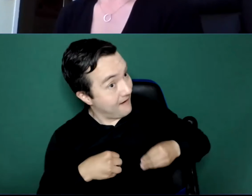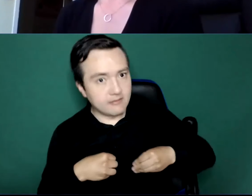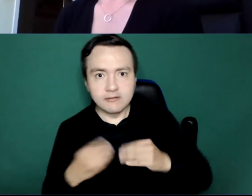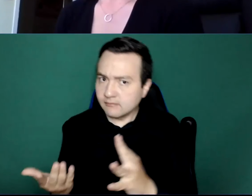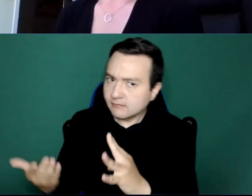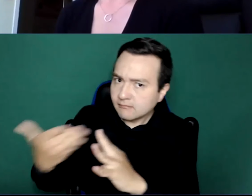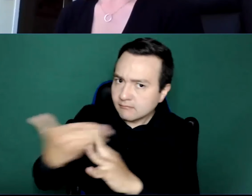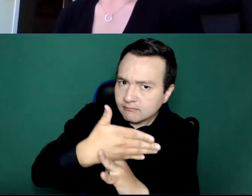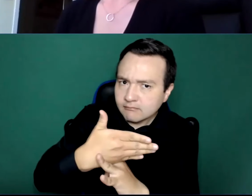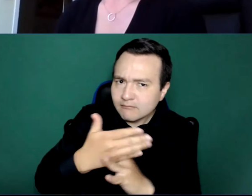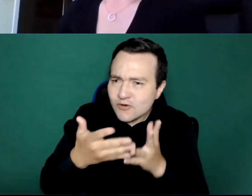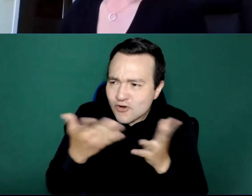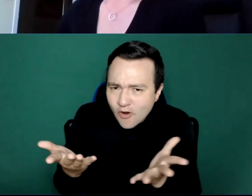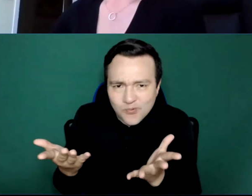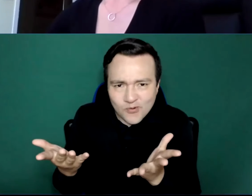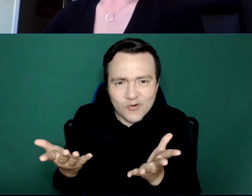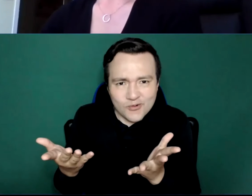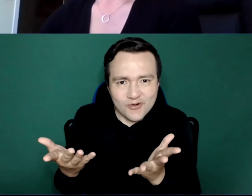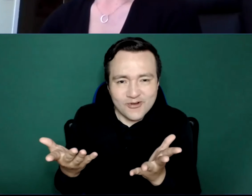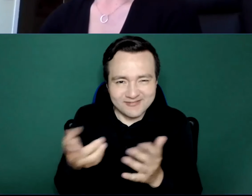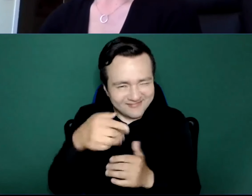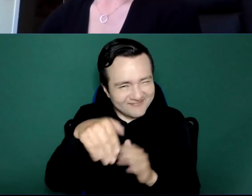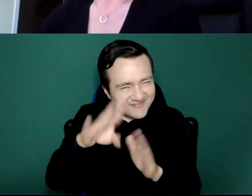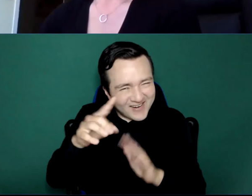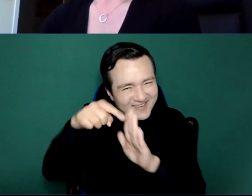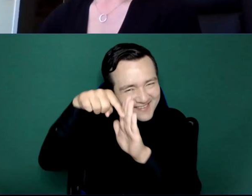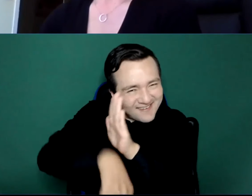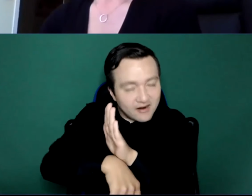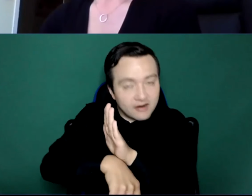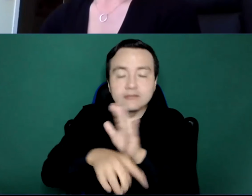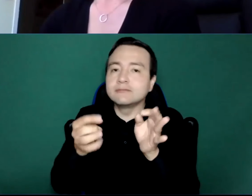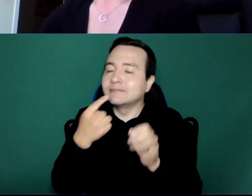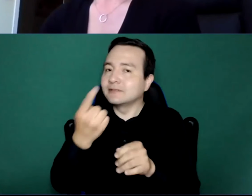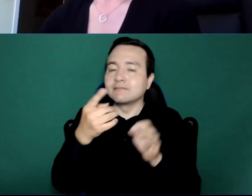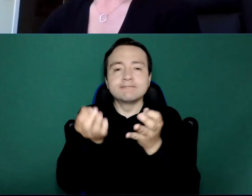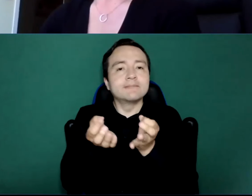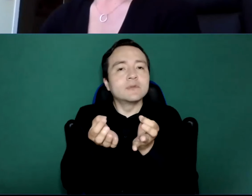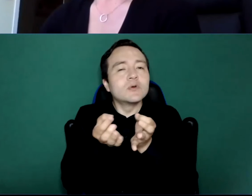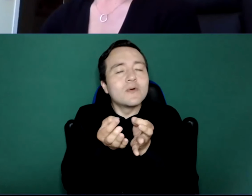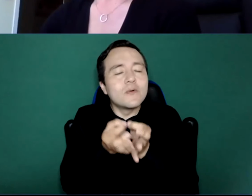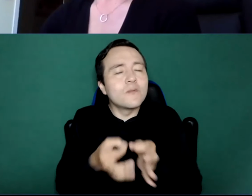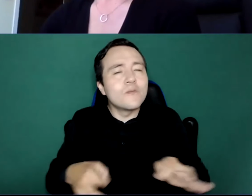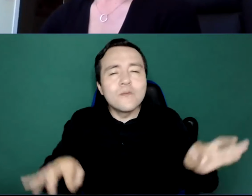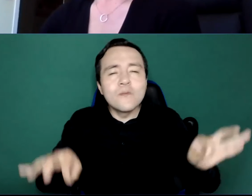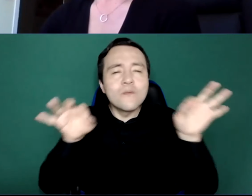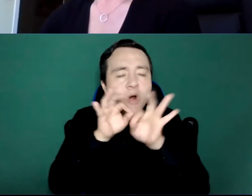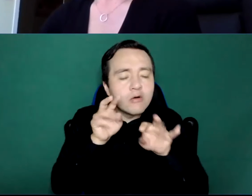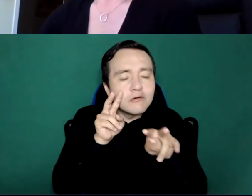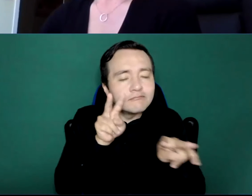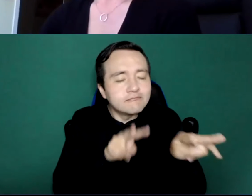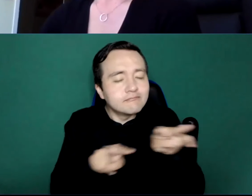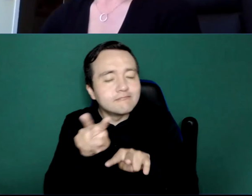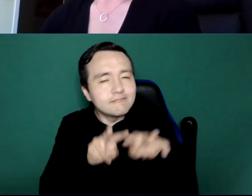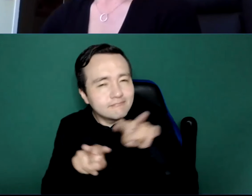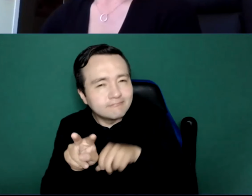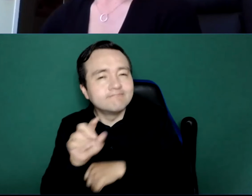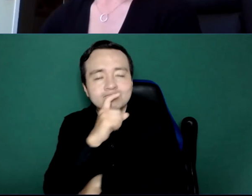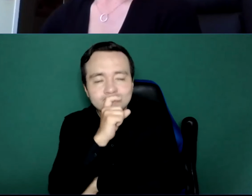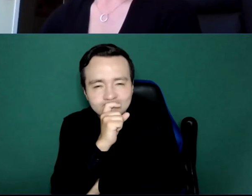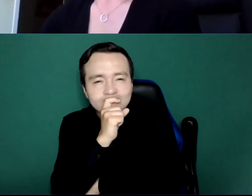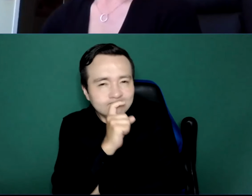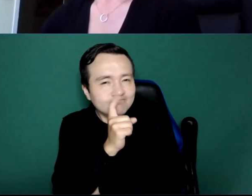critical. And the need for rigorous methods in application to really to be able to draw out the information and